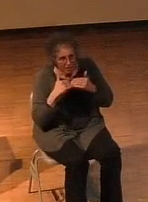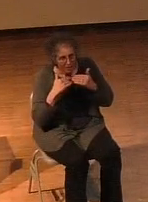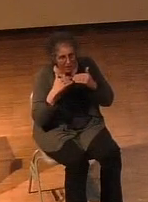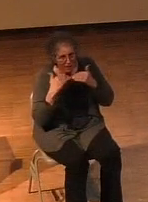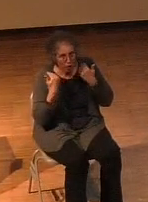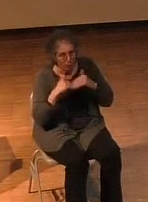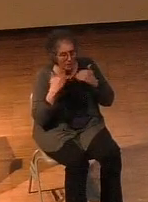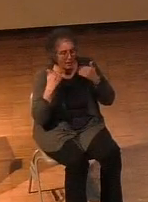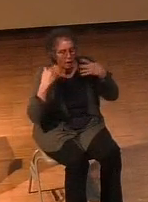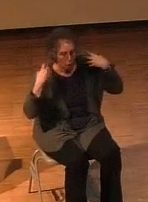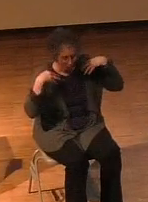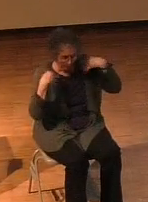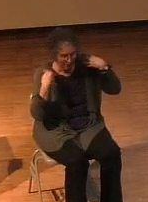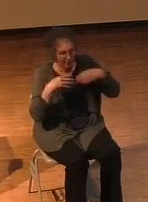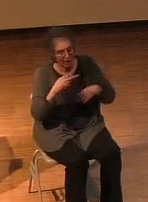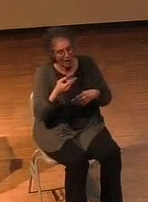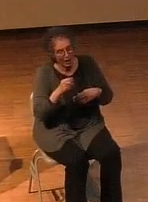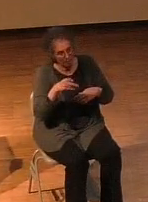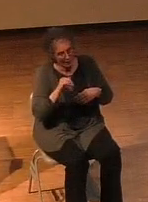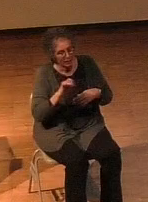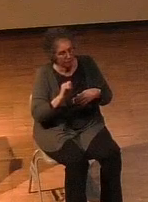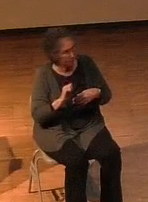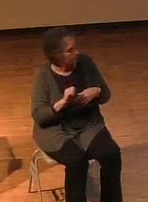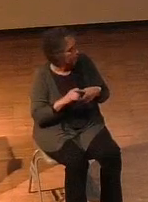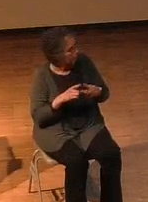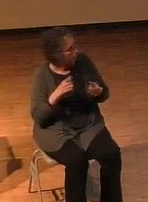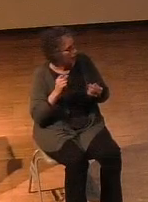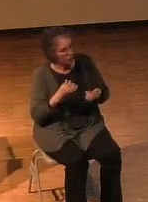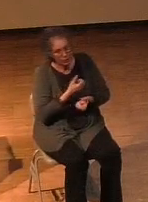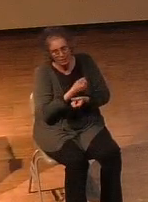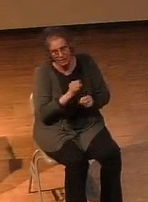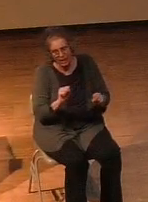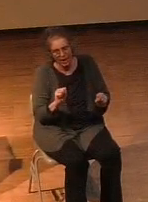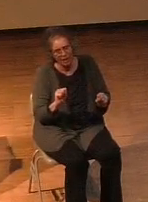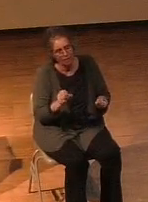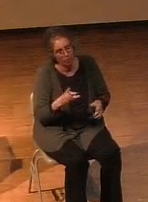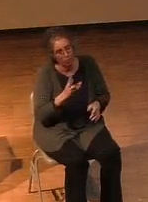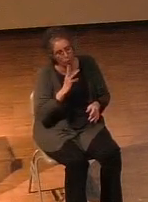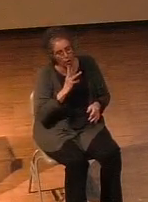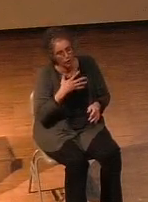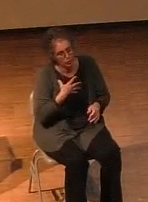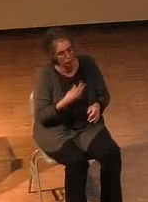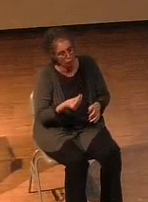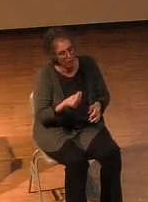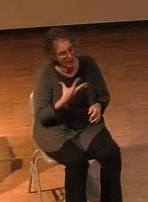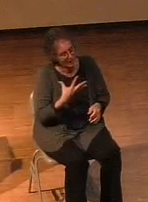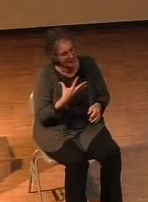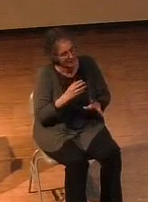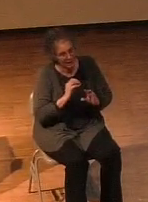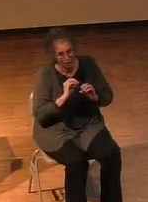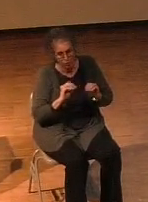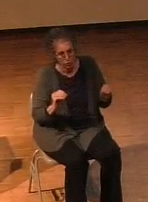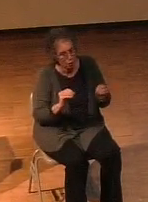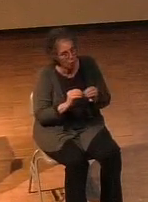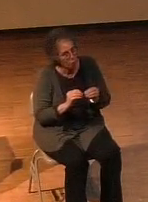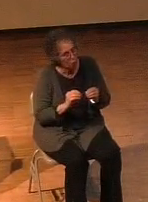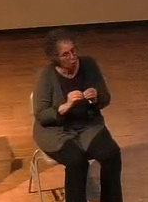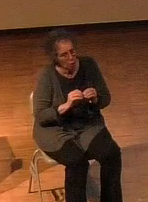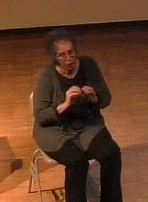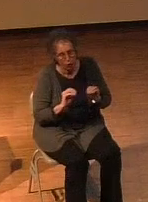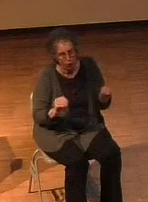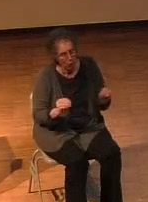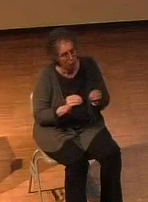tranquility you saved from the waters of whiteness. And it's just no more. It's just no